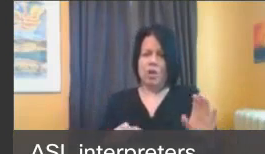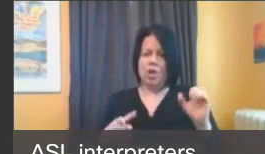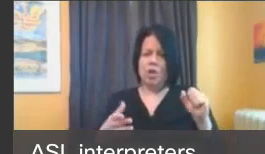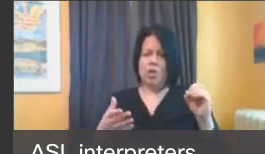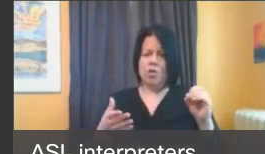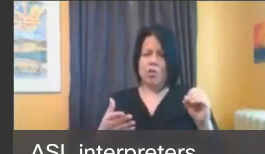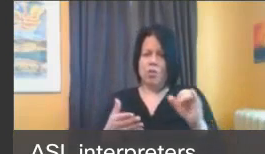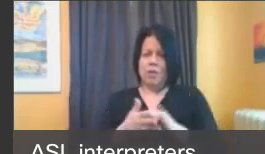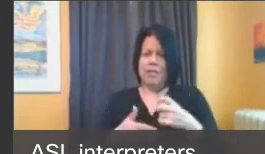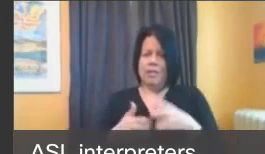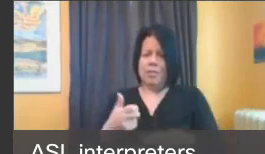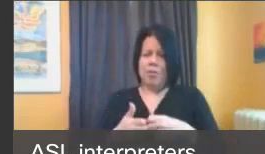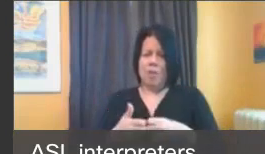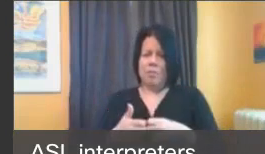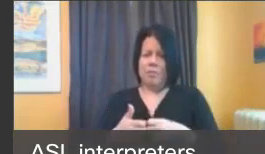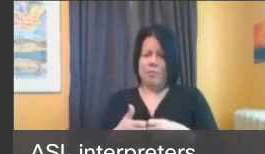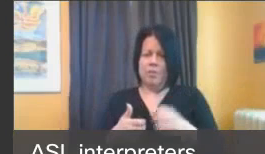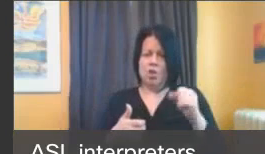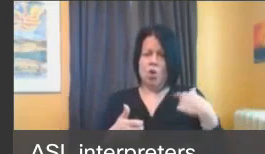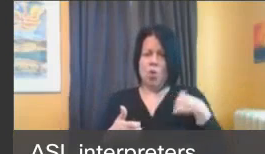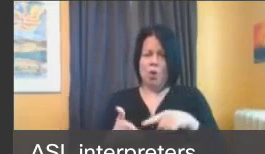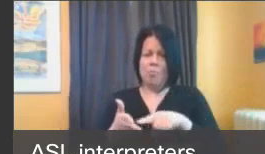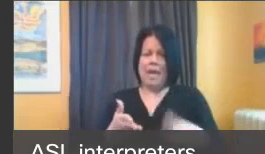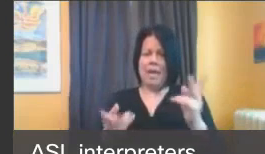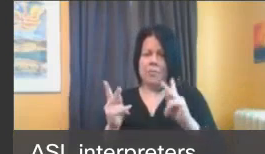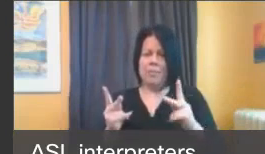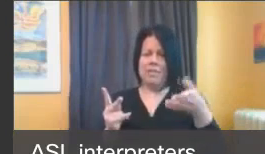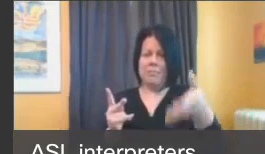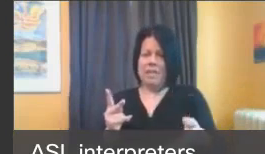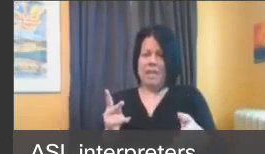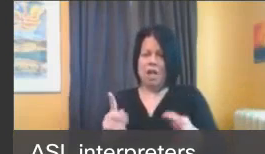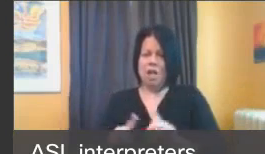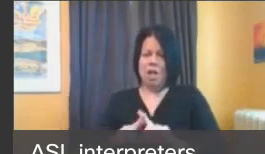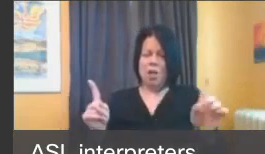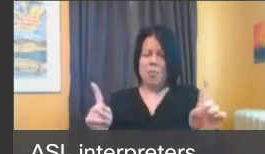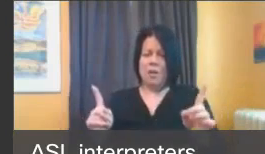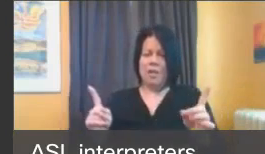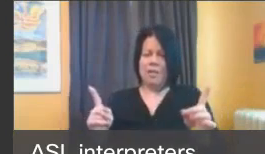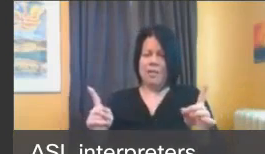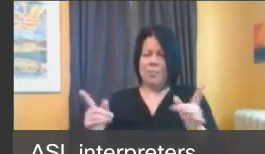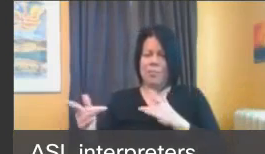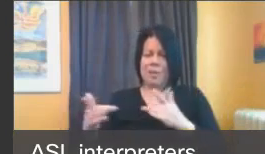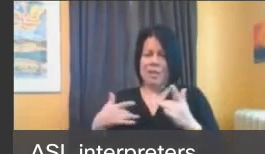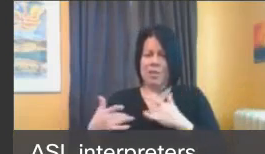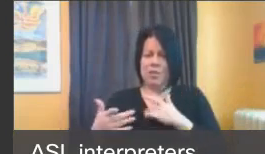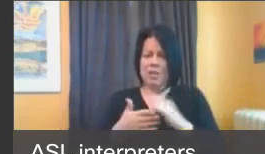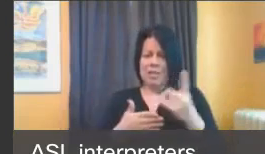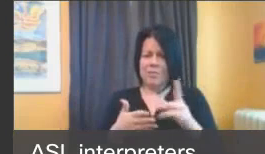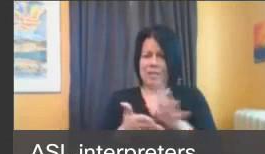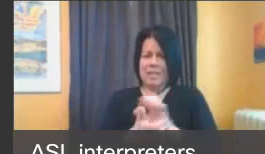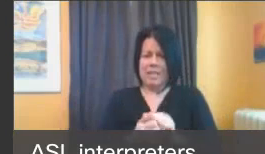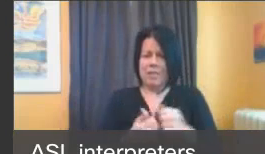So that's the problem. So we're paying people to be there, but in terms of being concerned that somebody's going to damage our drop